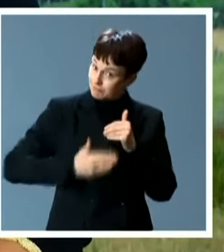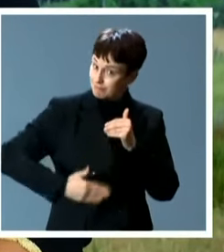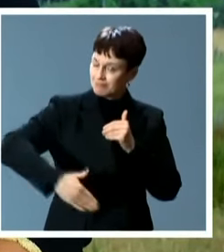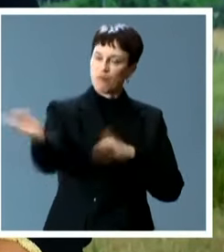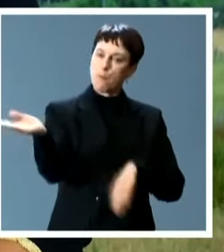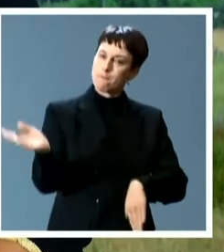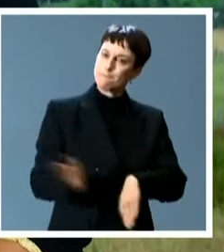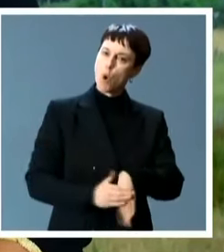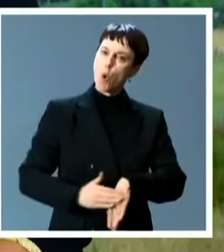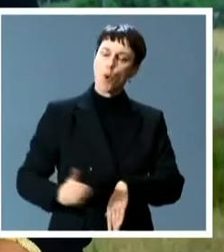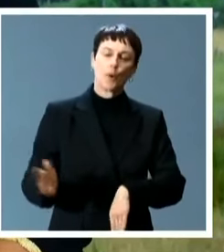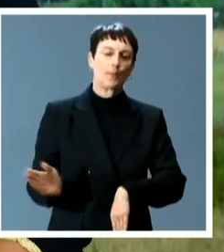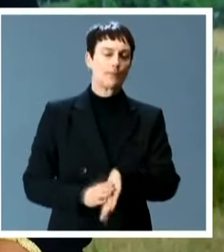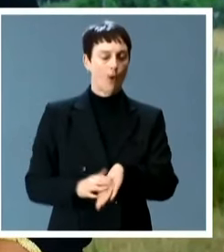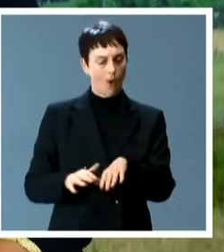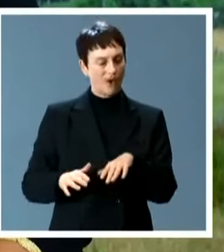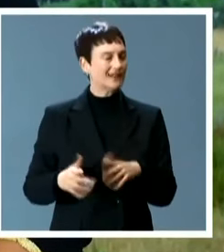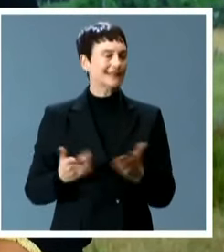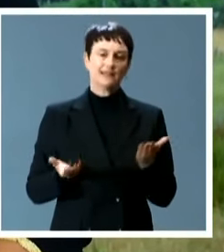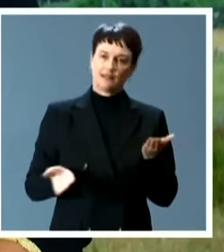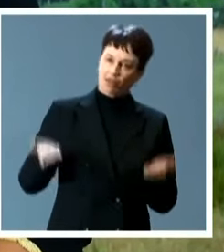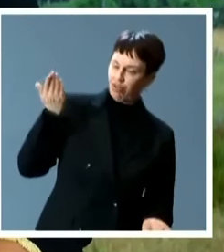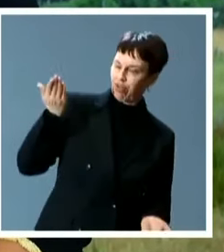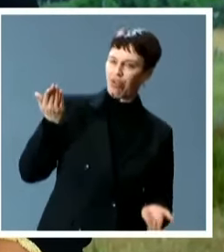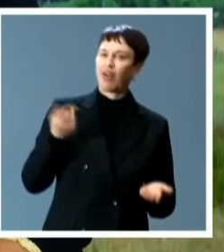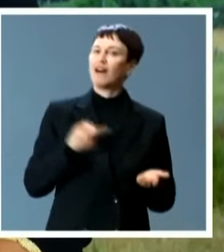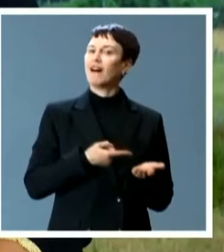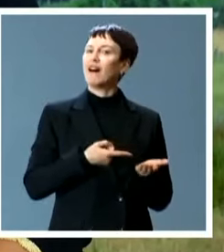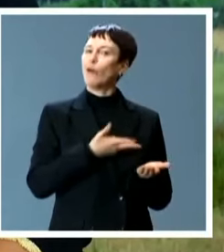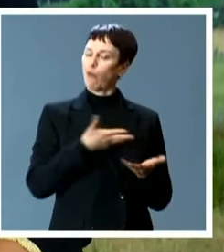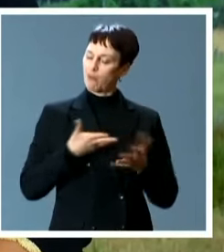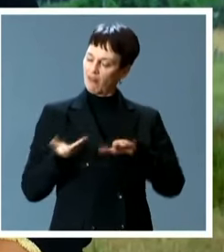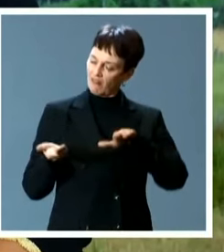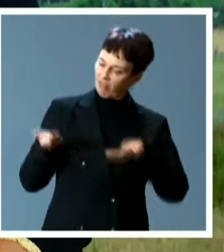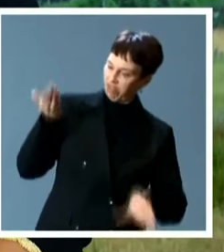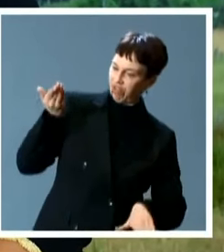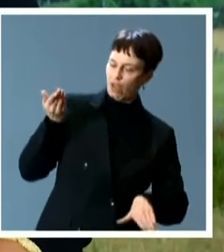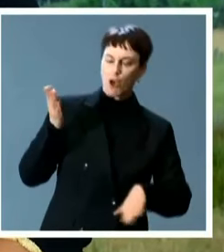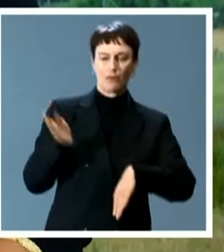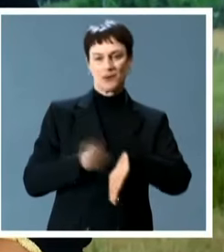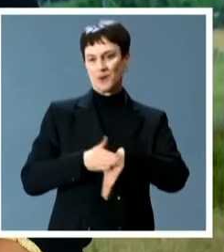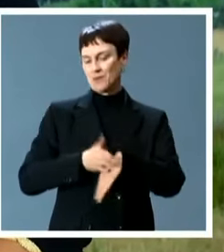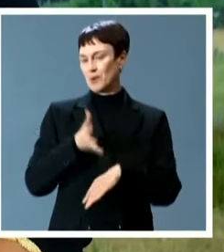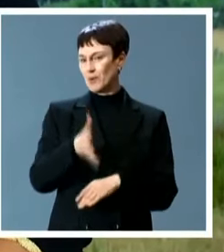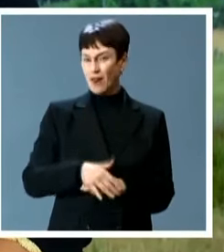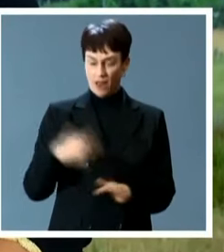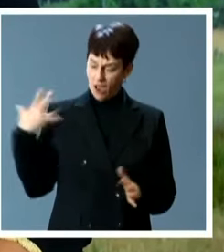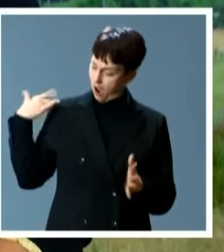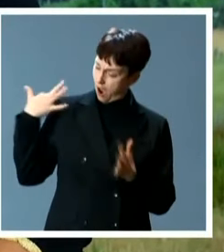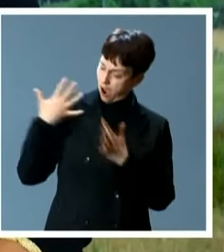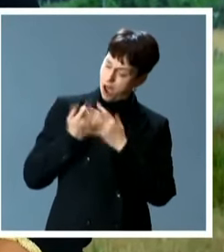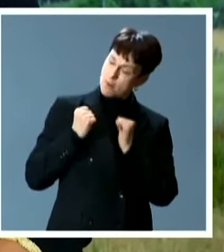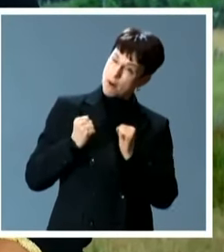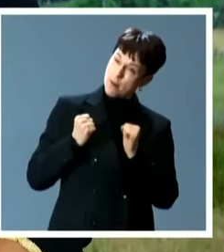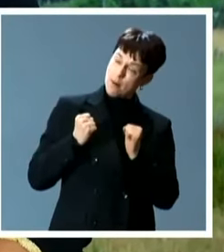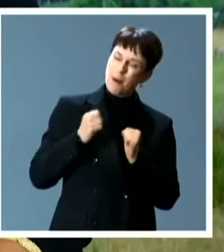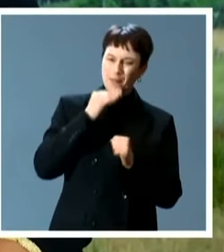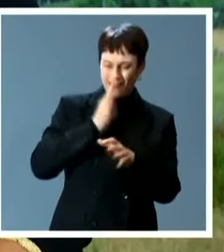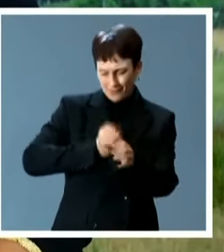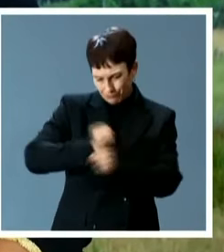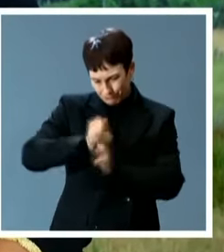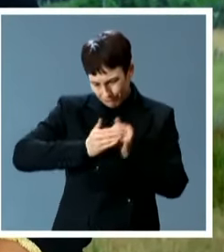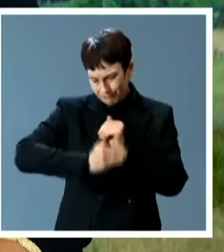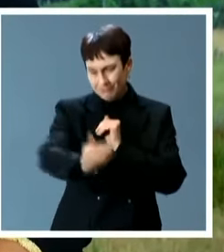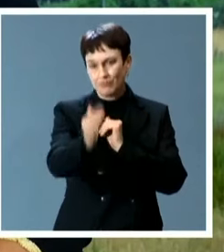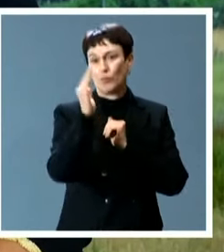of unhealthy power imbalances we have lived with for far too long and miss a